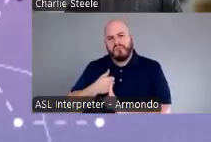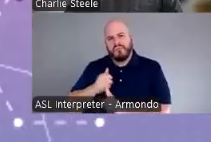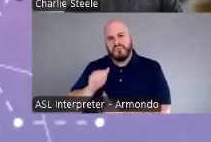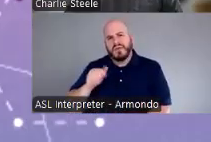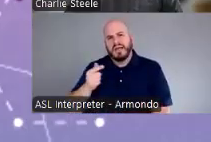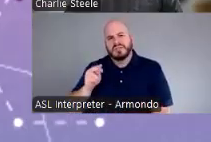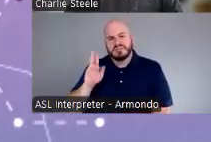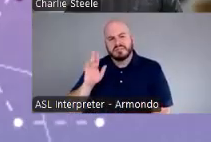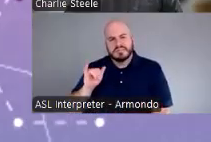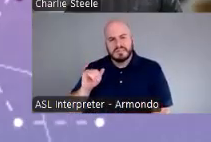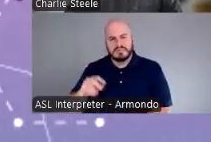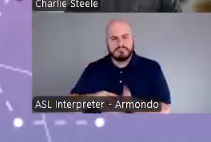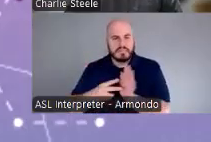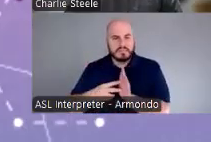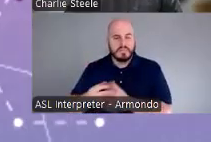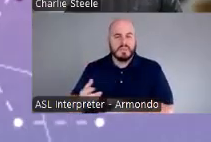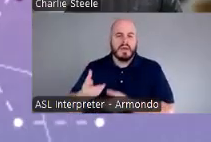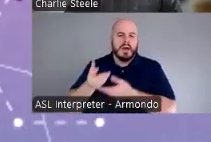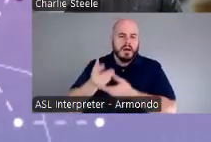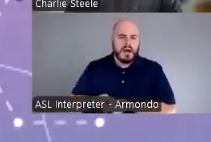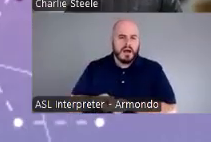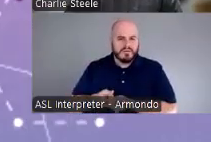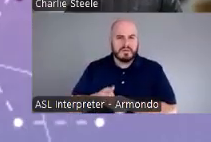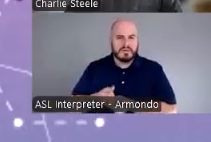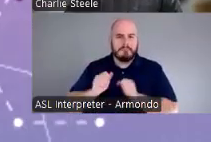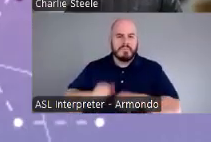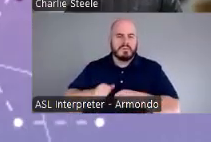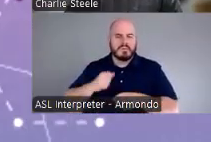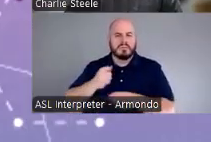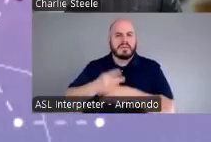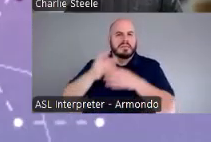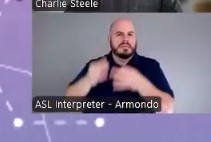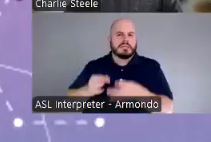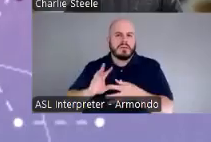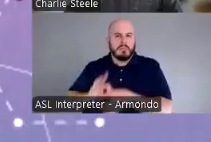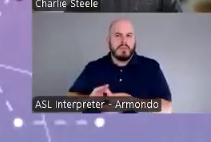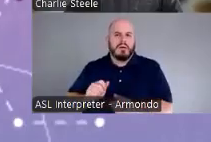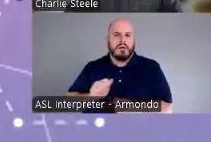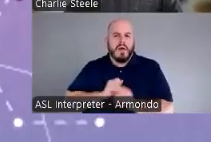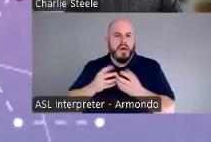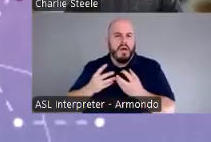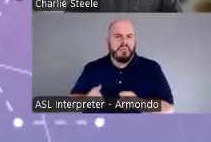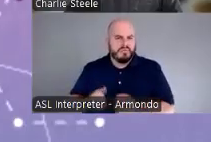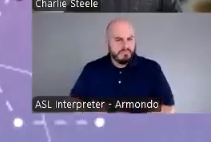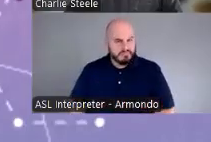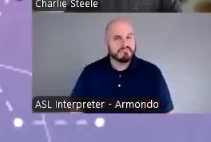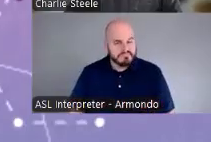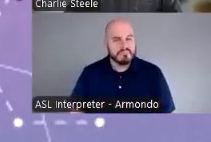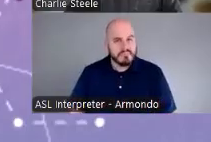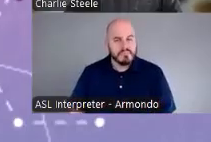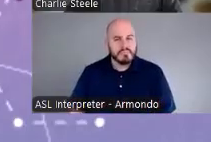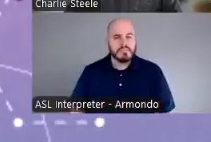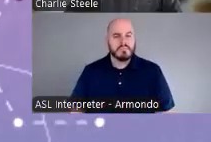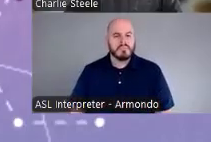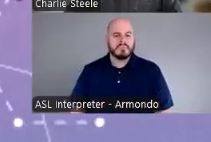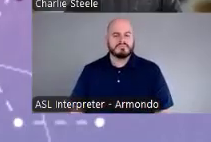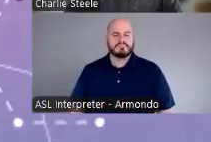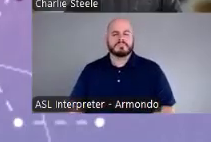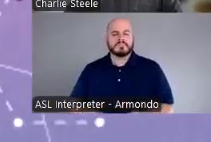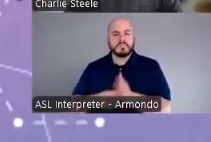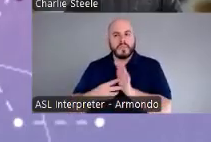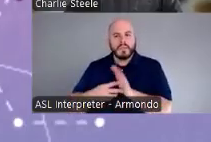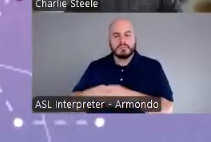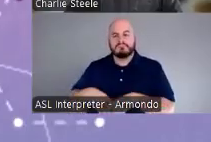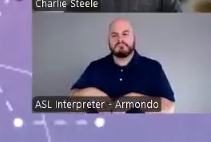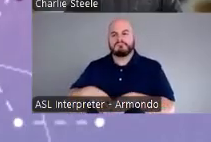this as the confidence and ability to make decisions about one's health. So what does this involve? Co-creating